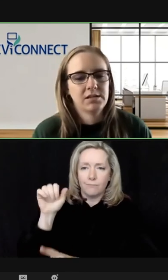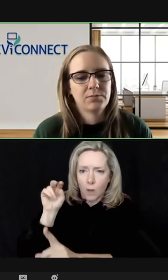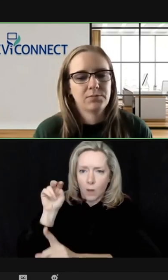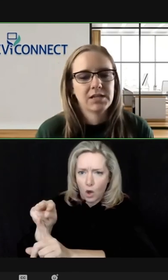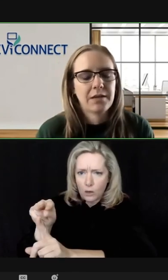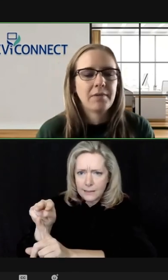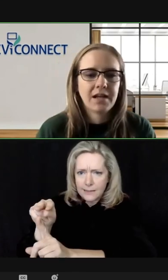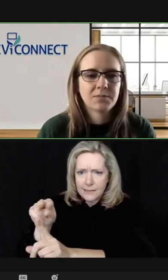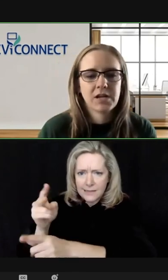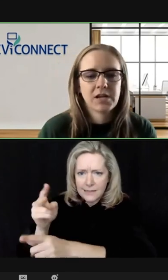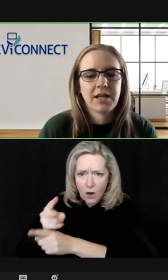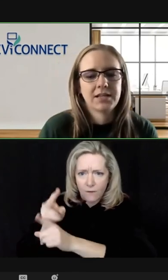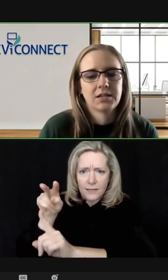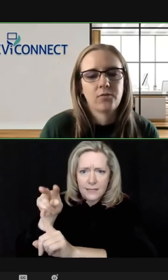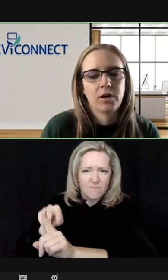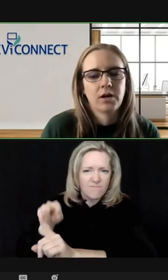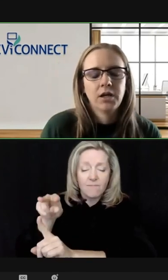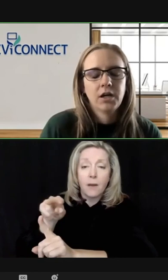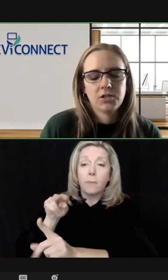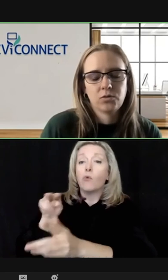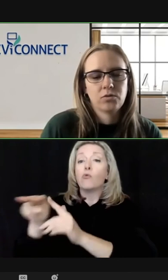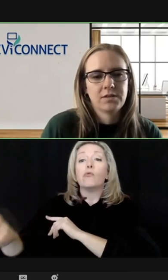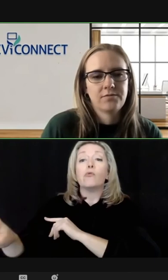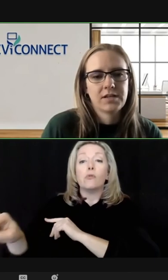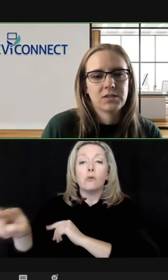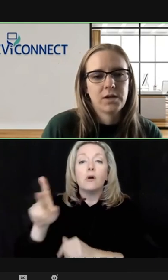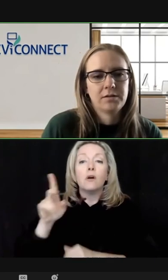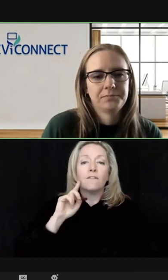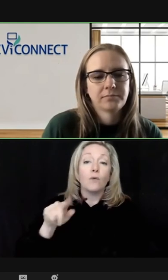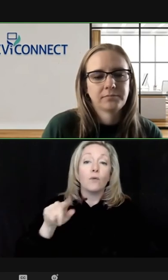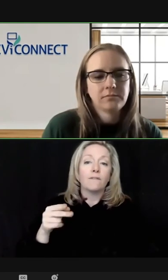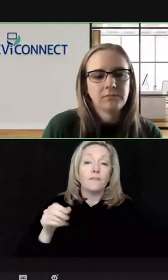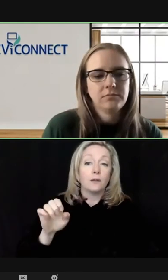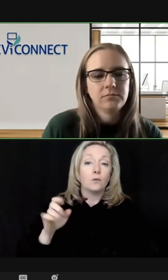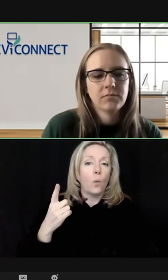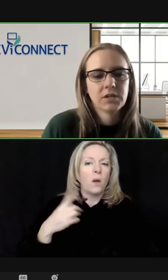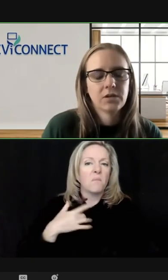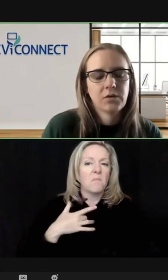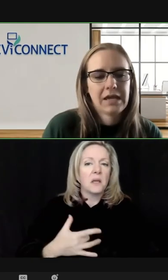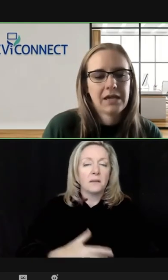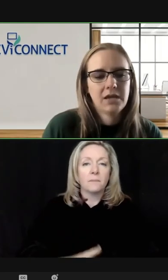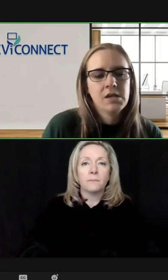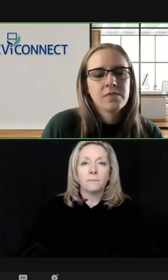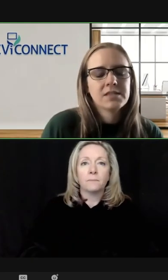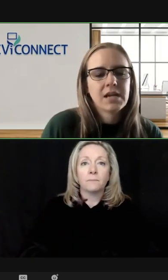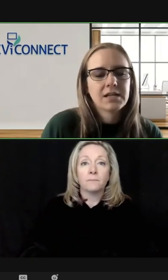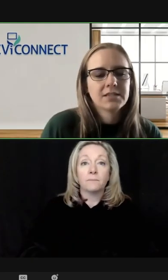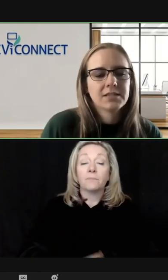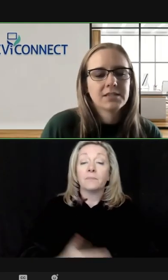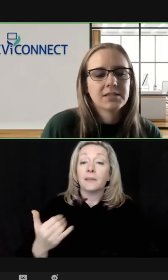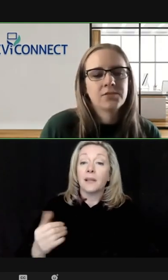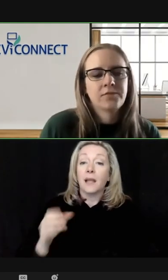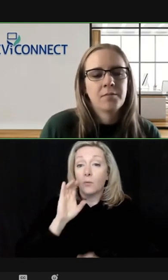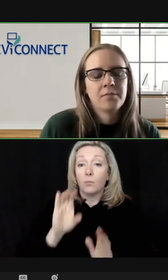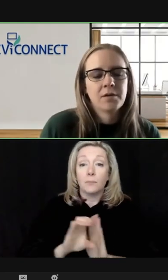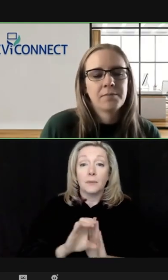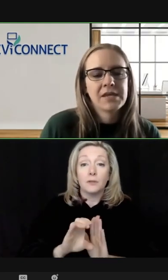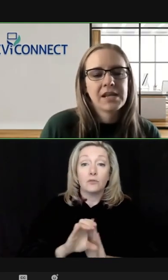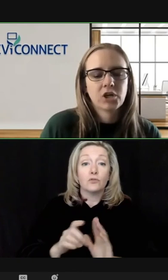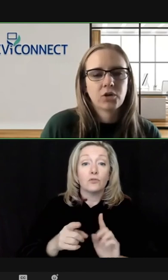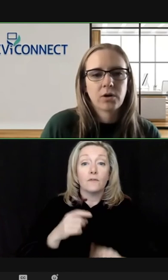eye-to-object contact at this point in time. And that's pretty classic for a student who's in phase 1. Okay. This next image